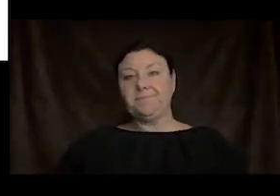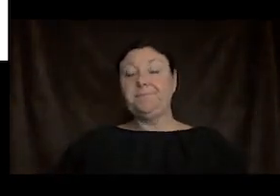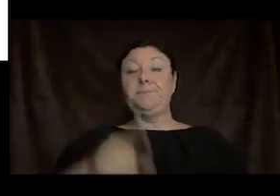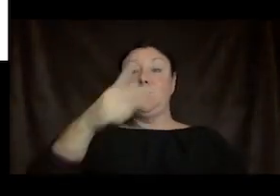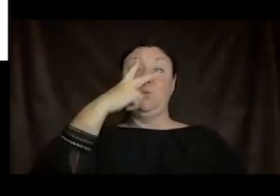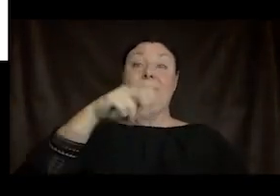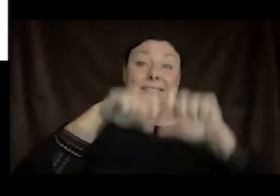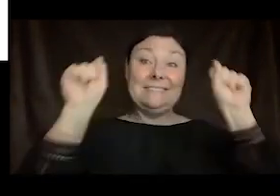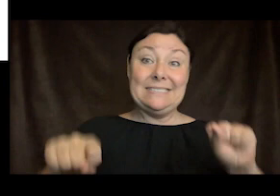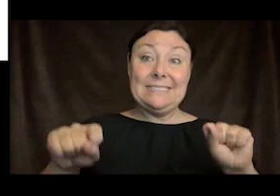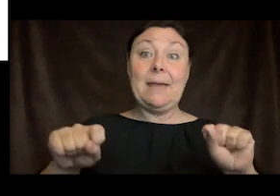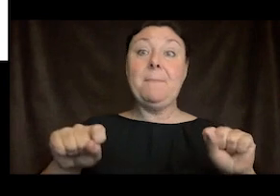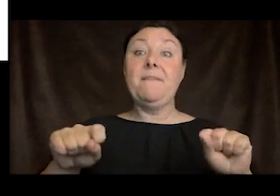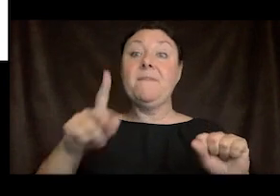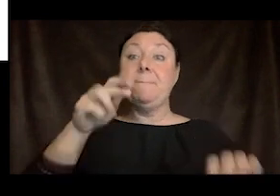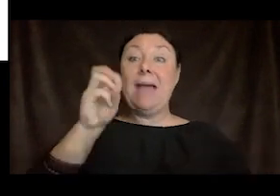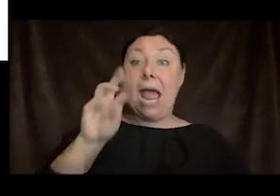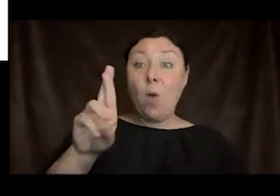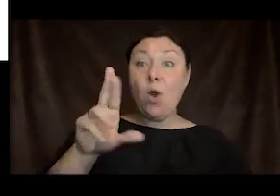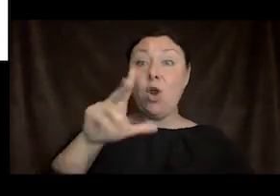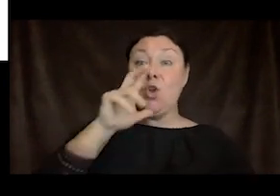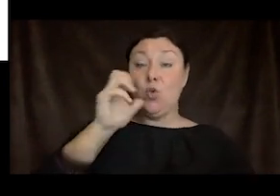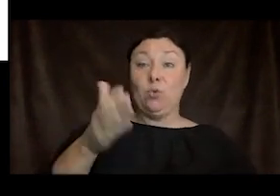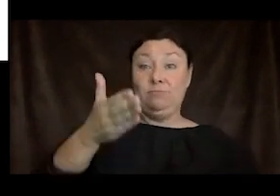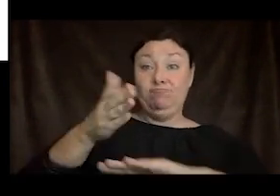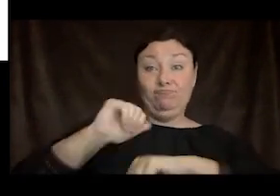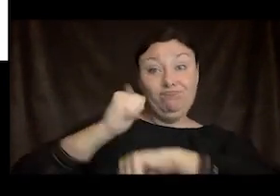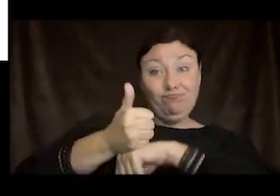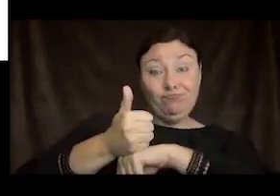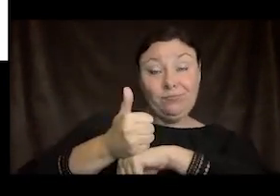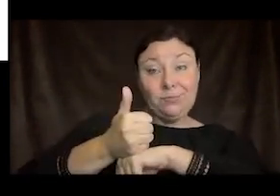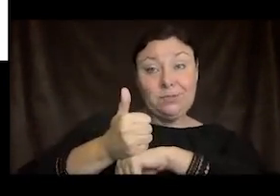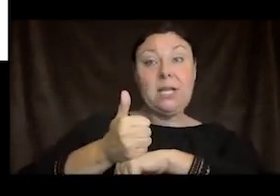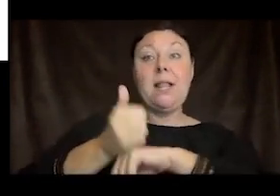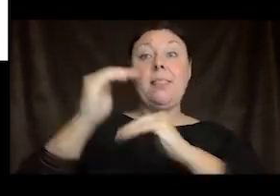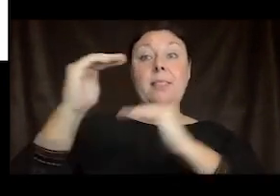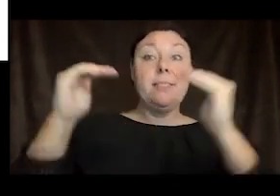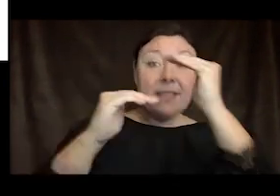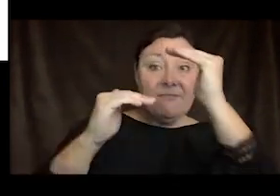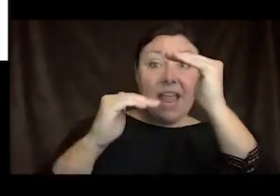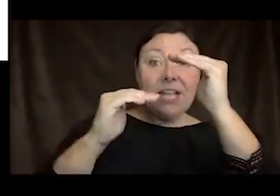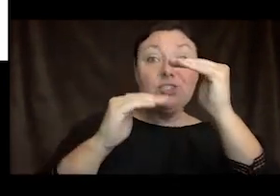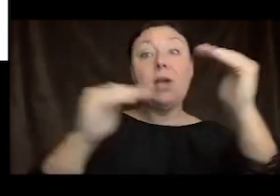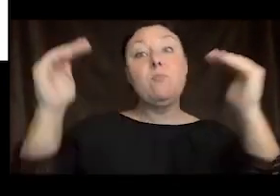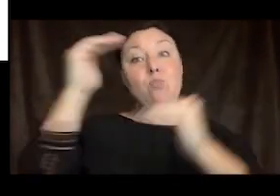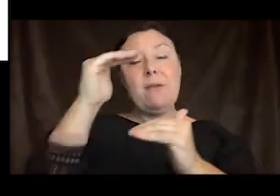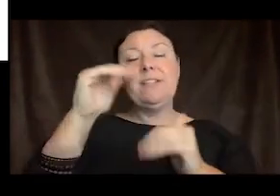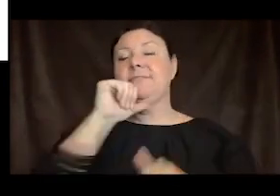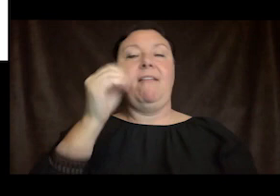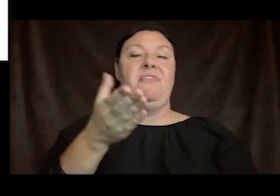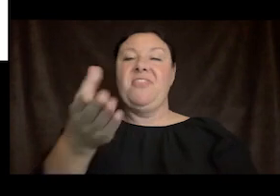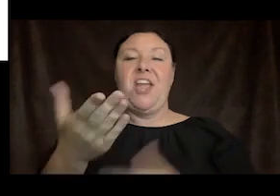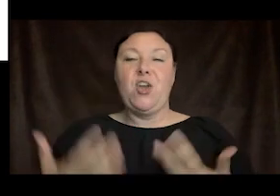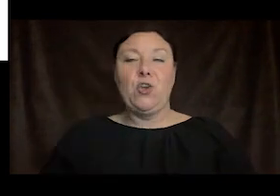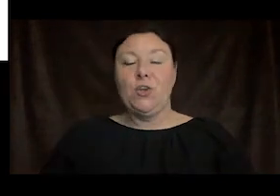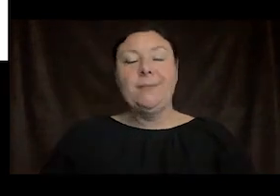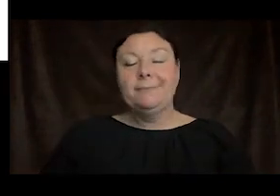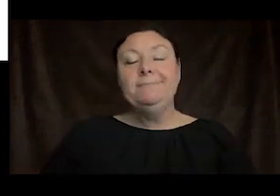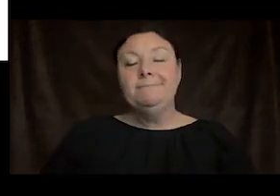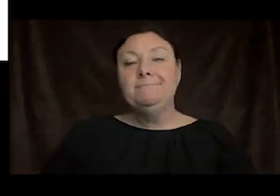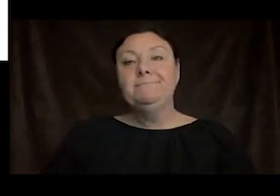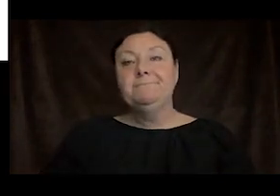power and who is sitting in those seats of power, the privilege, the advantage, then it's not there.